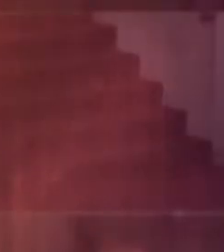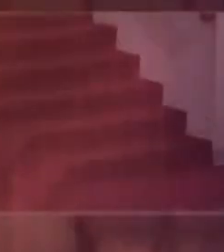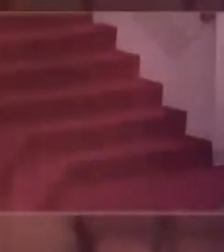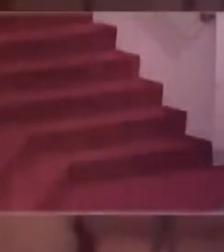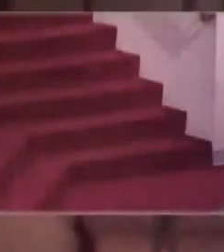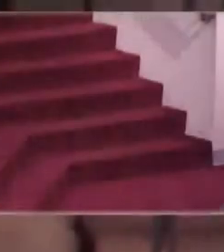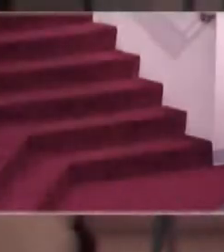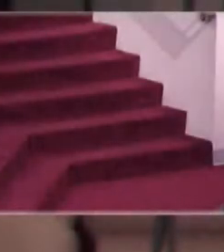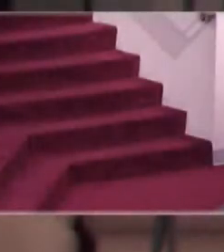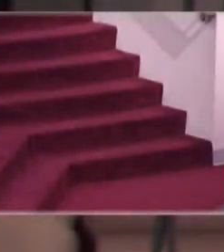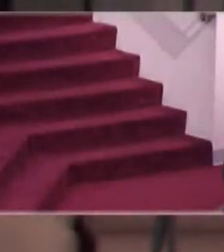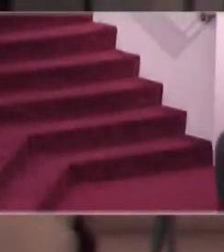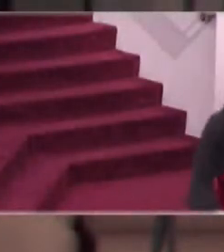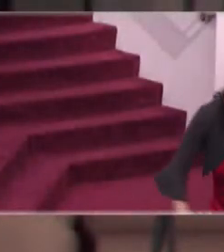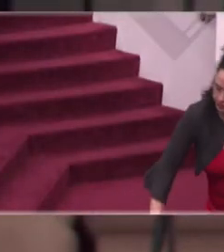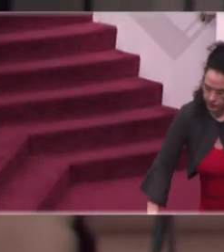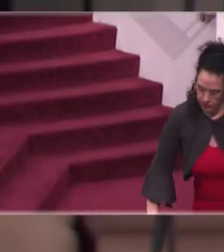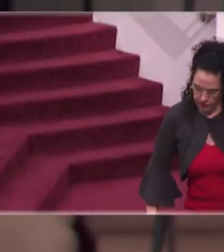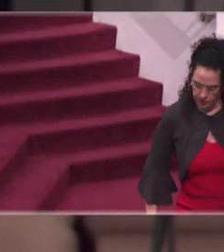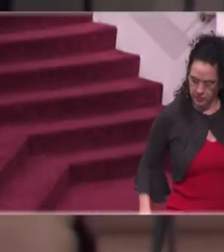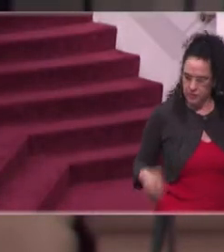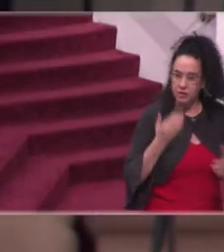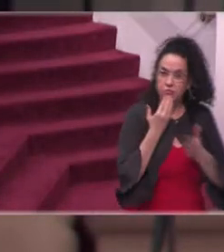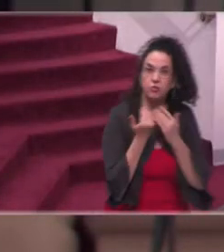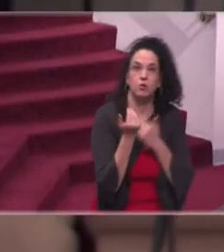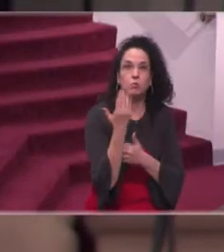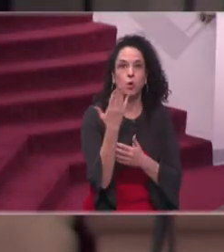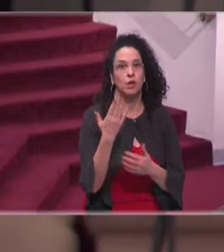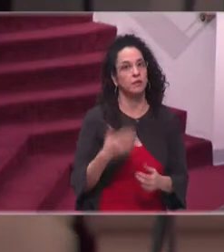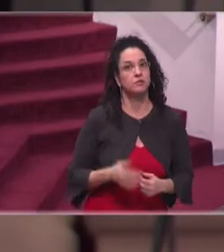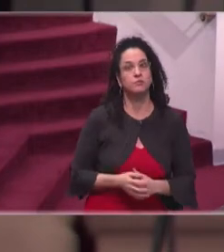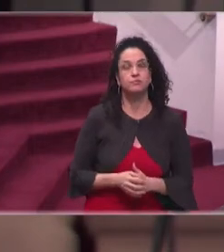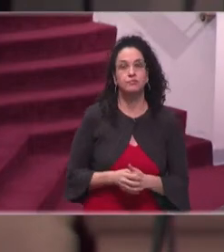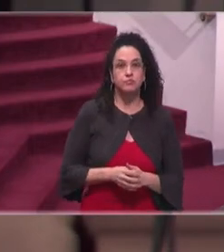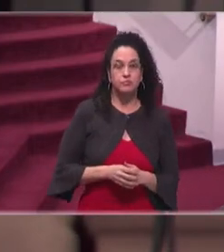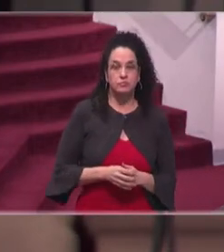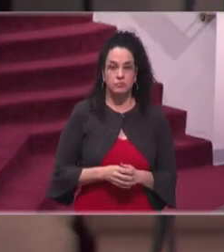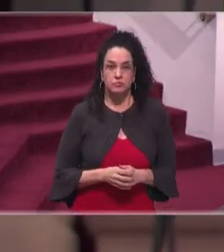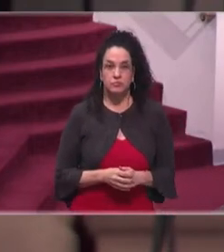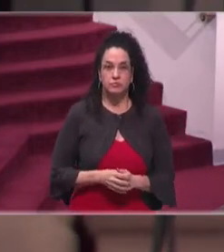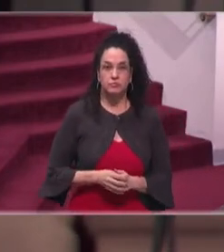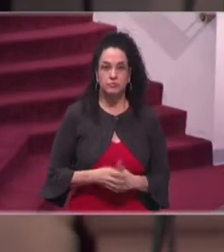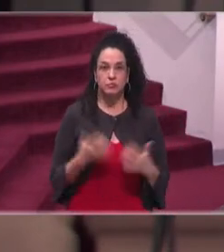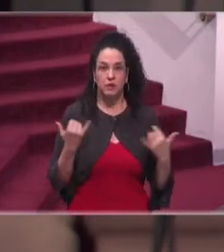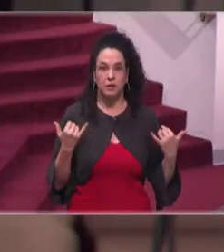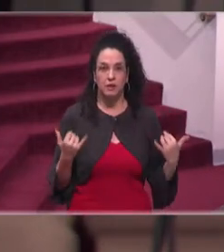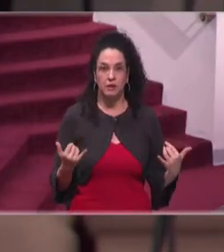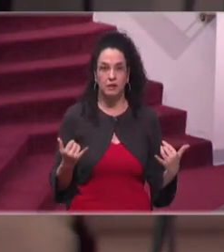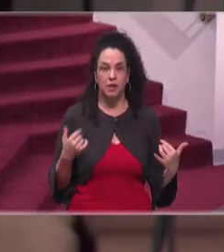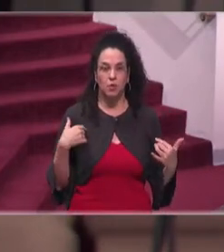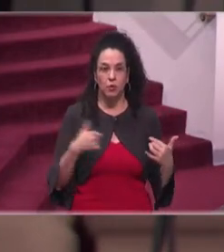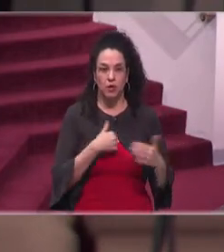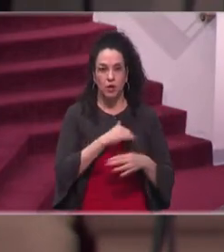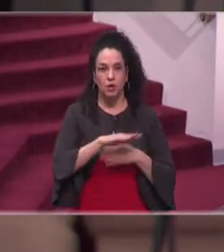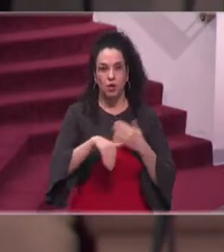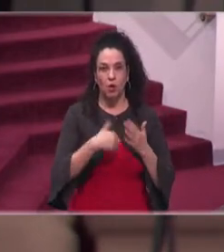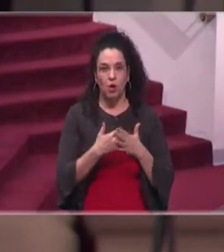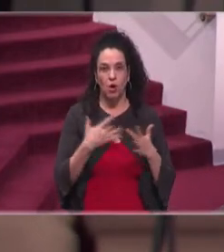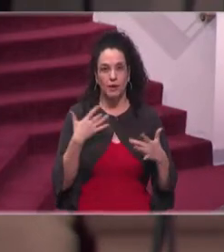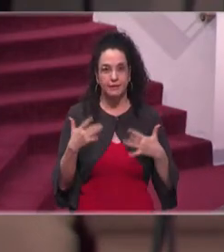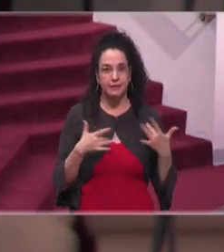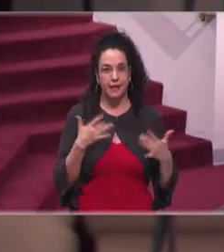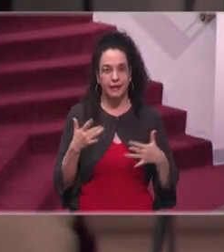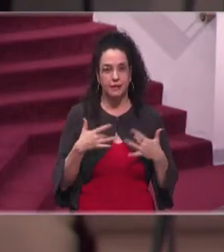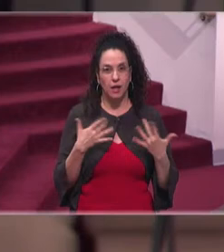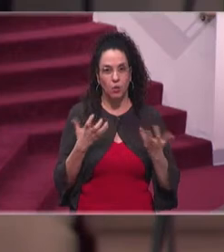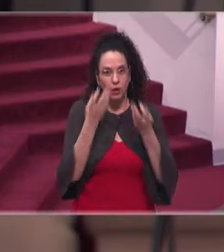Good morning. How are we doing today? Now, we all are excited, and I want to say to the